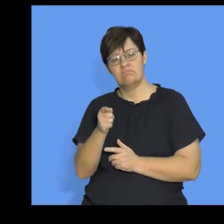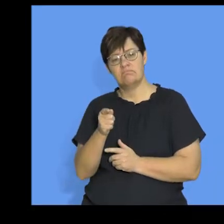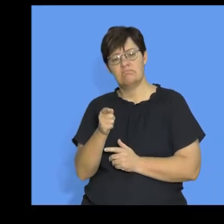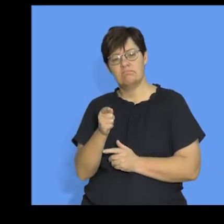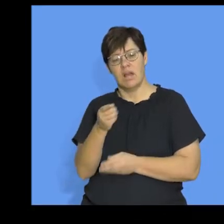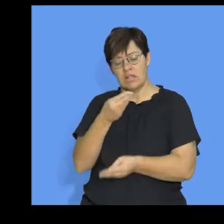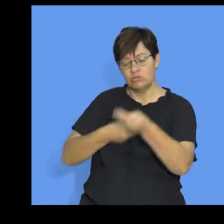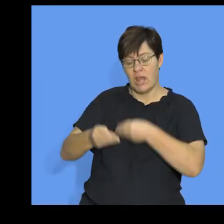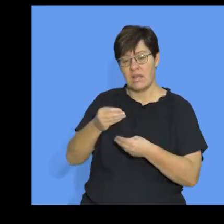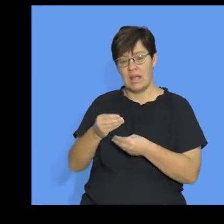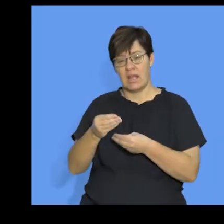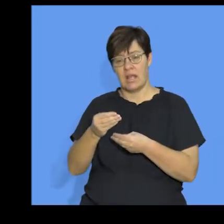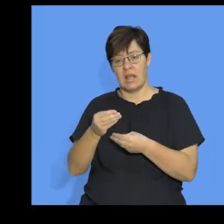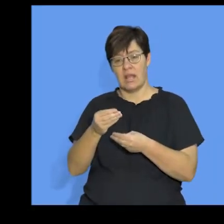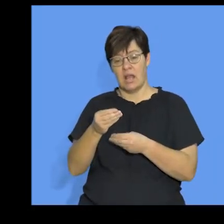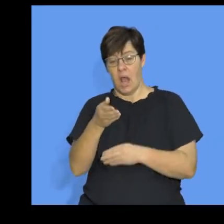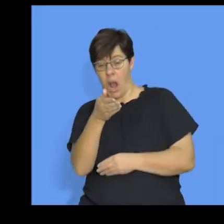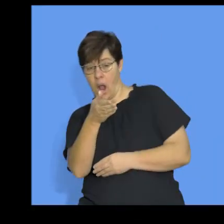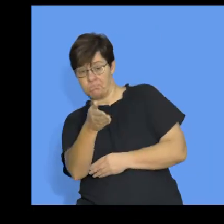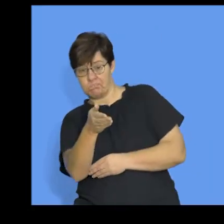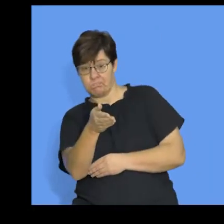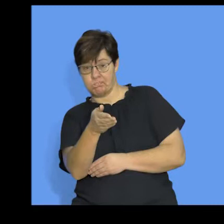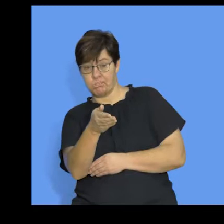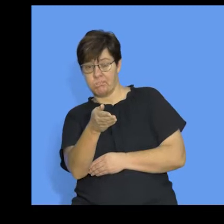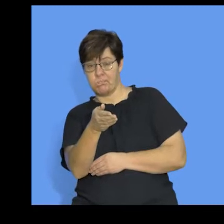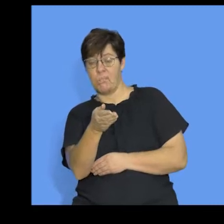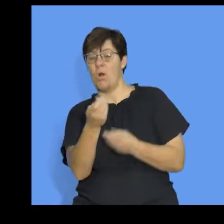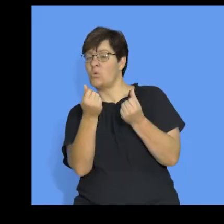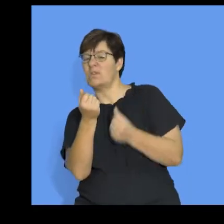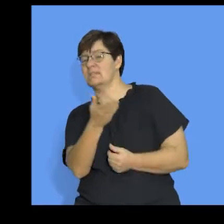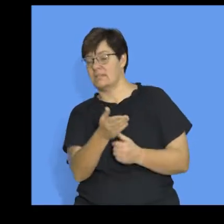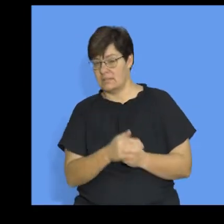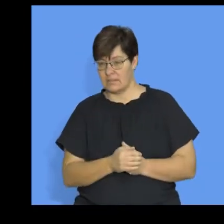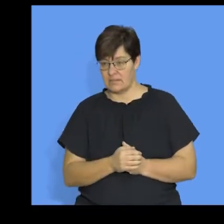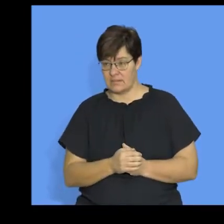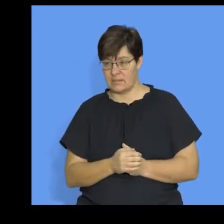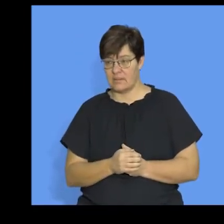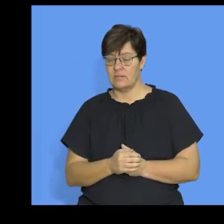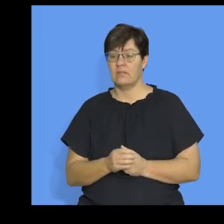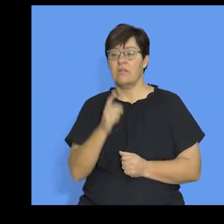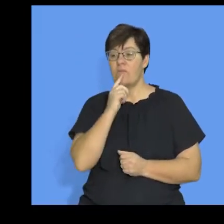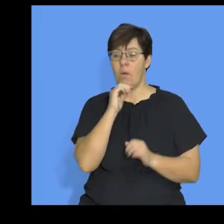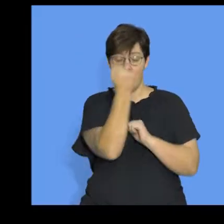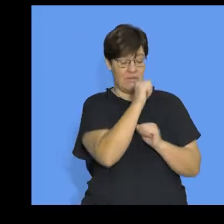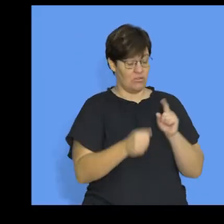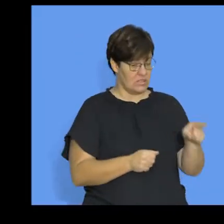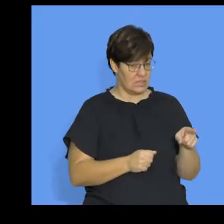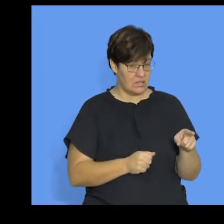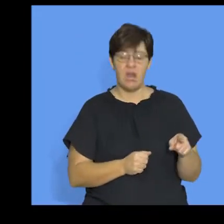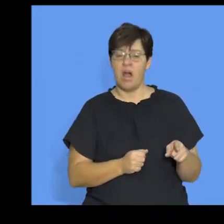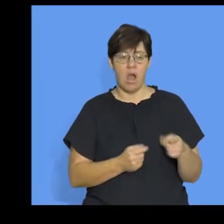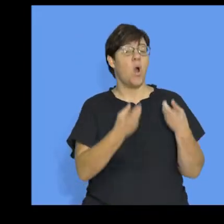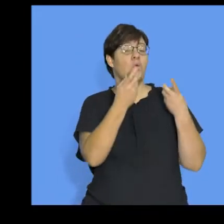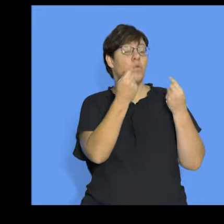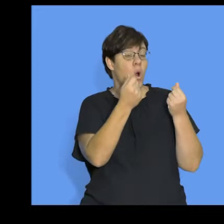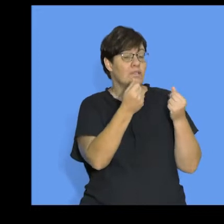trading inventory. But if you're looking at a manufacturing enterprise, all of that falls within the category of